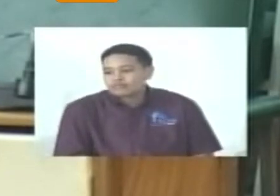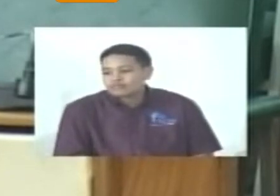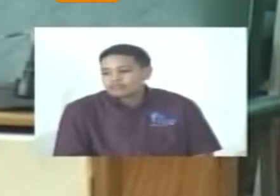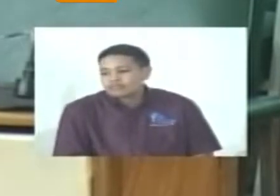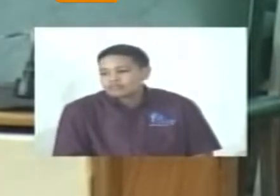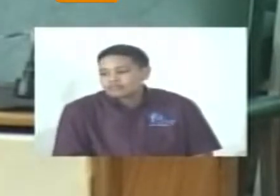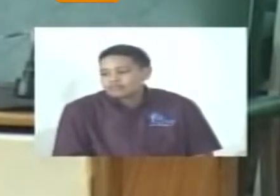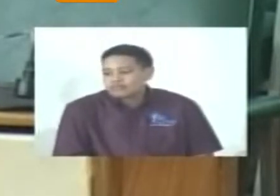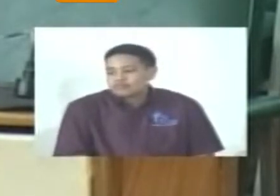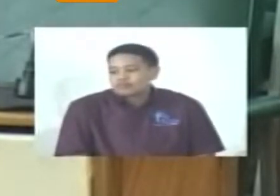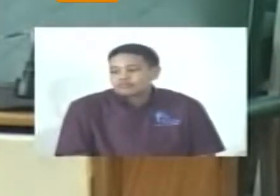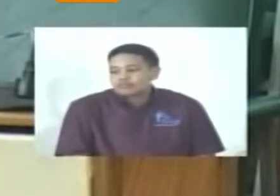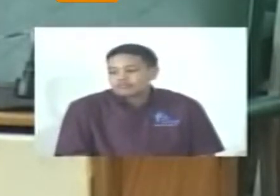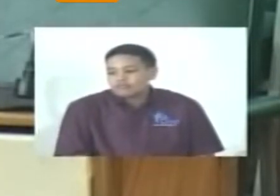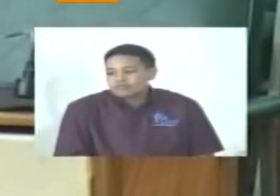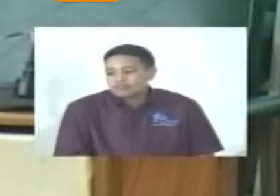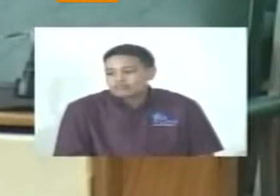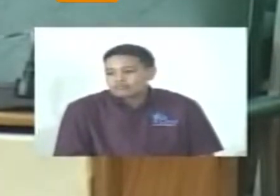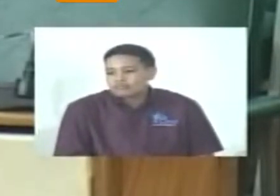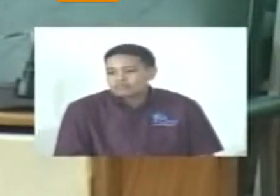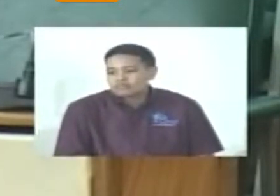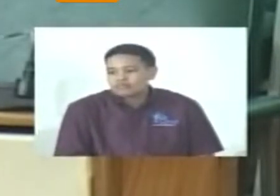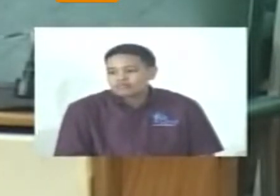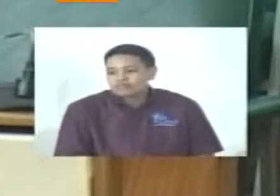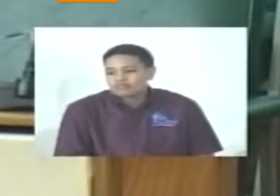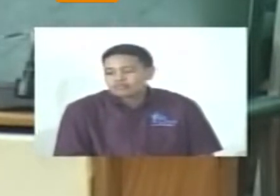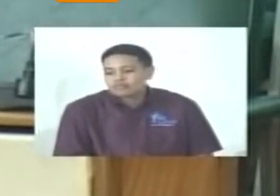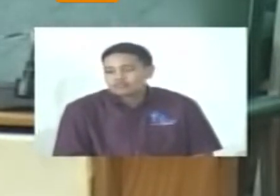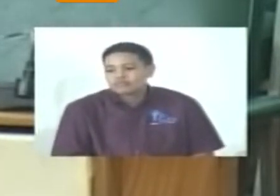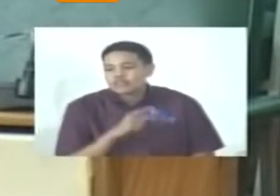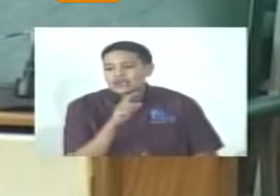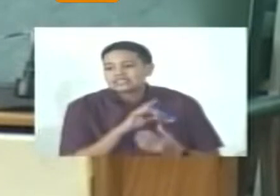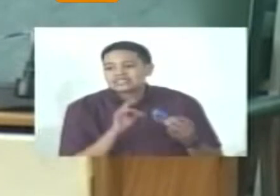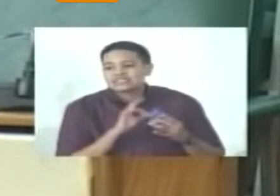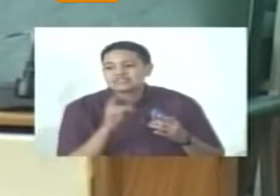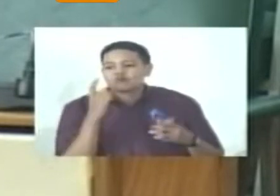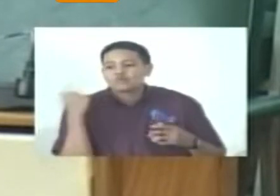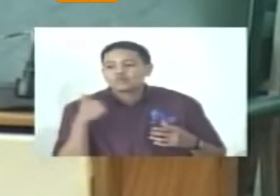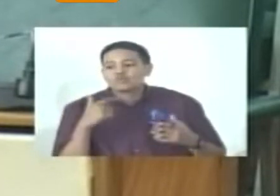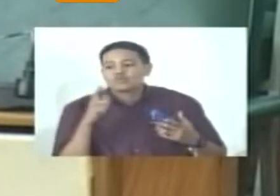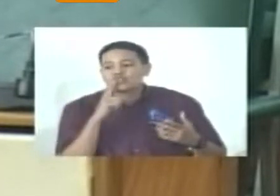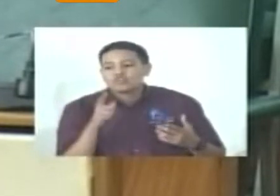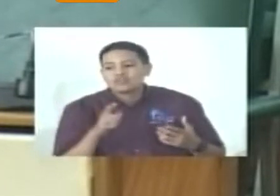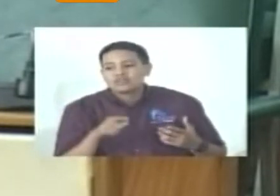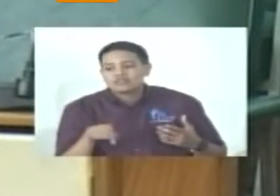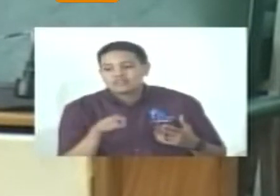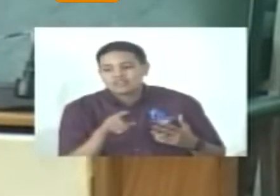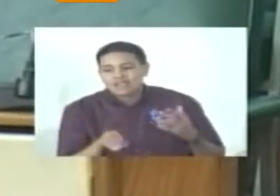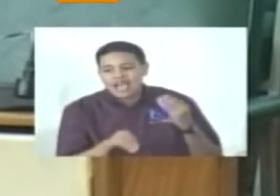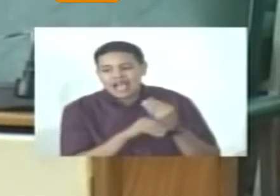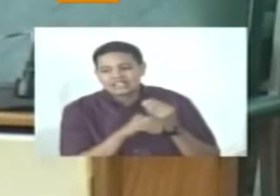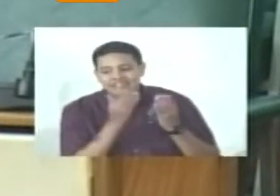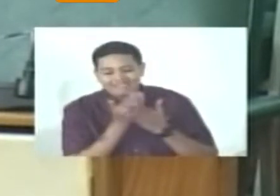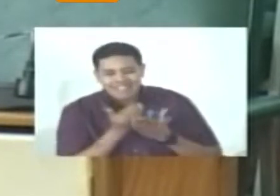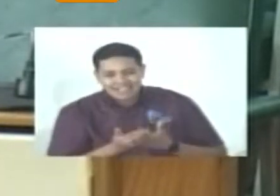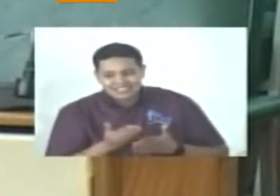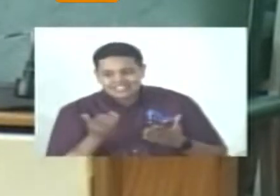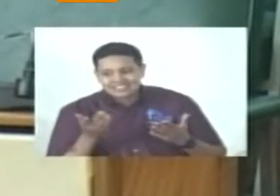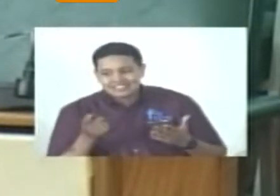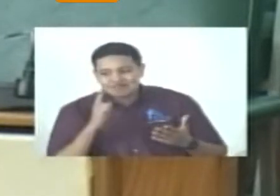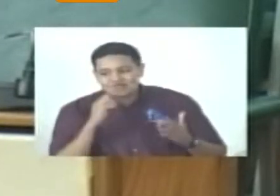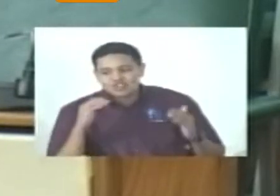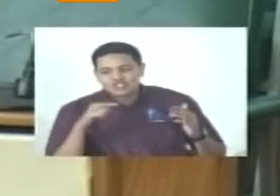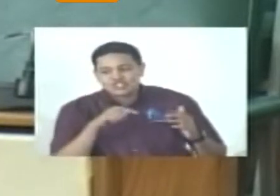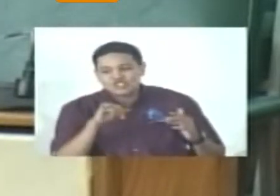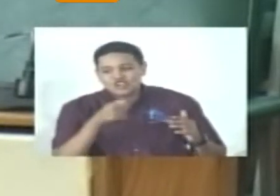Well, you see, gangs seem to pop up all the time, Mr. President. So even though we are treating with the underlying factors, just this week